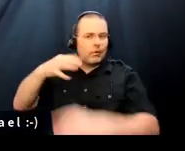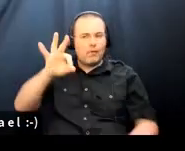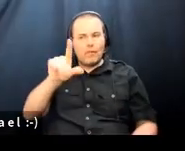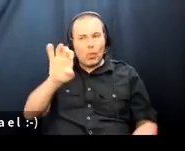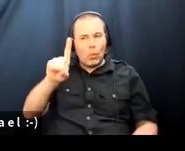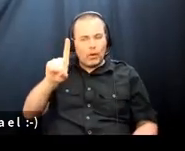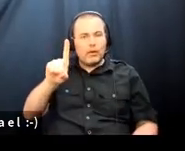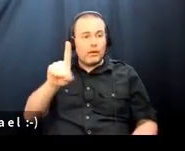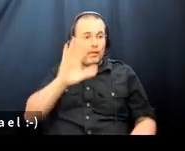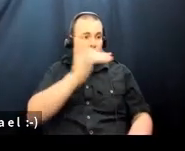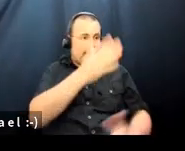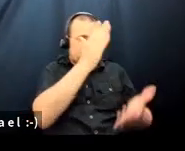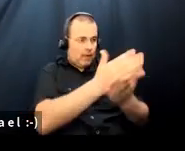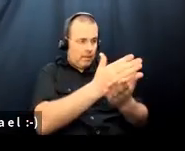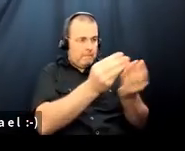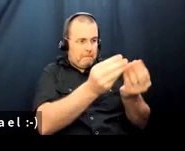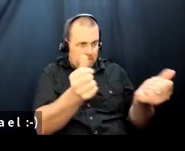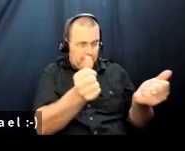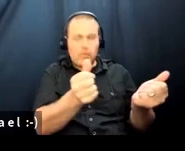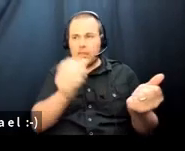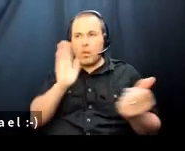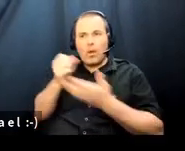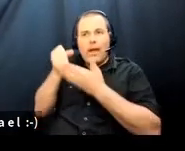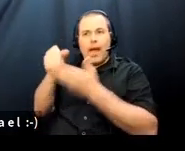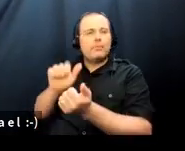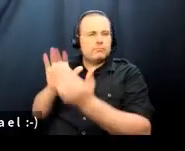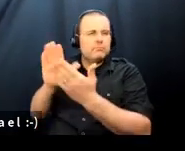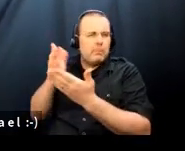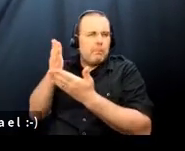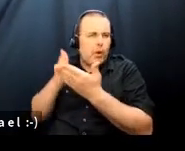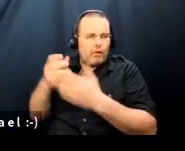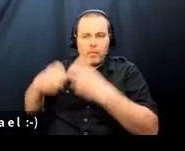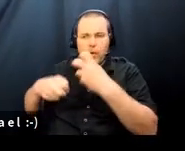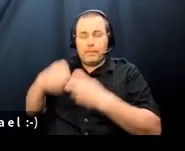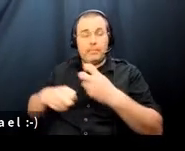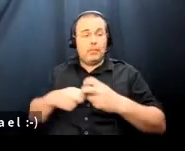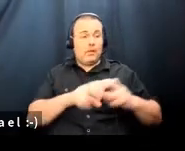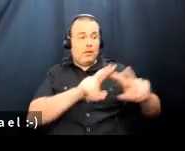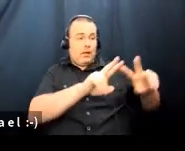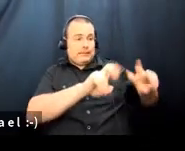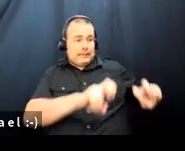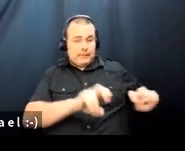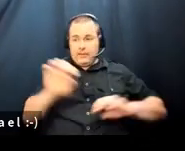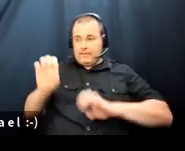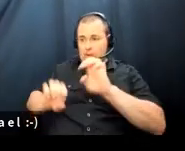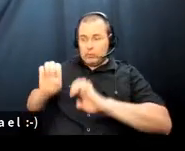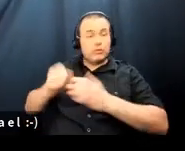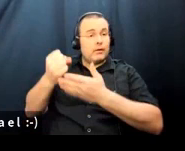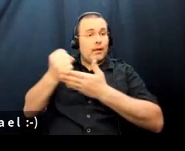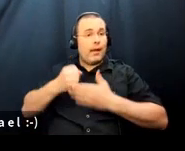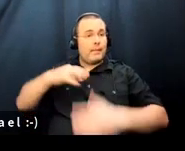treatment addresses part of the problem. These assessments and evaluations are also helpful